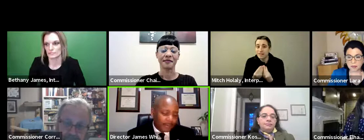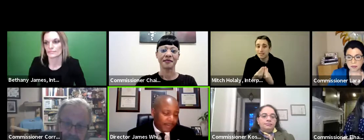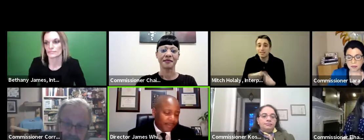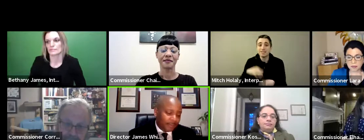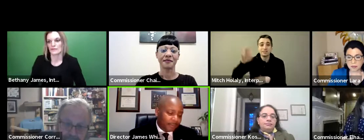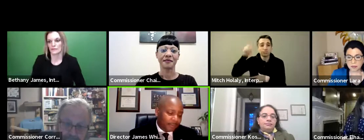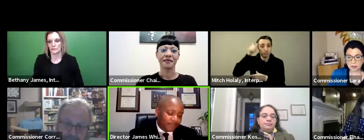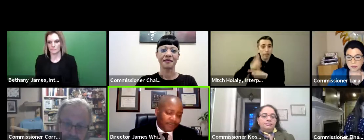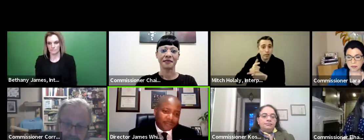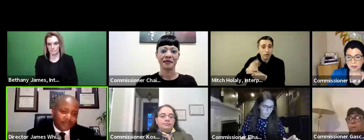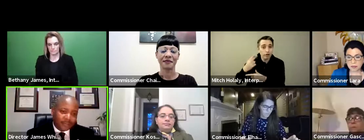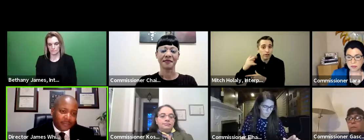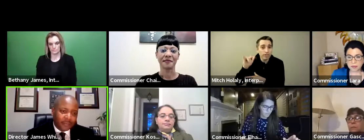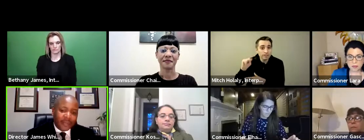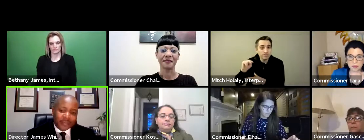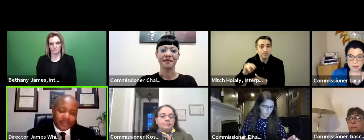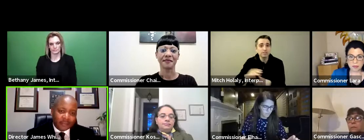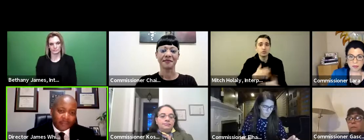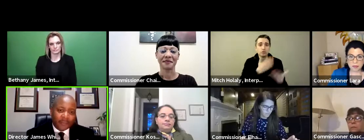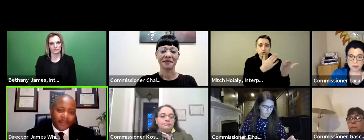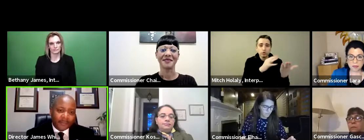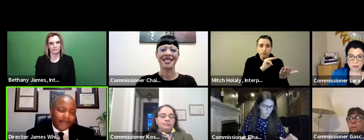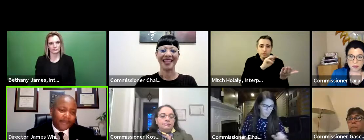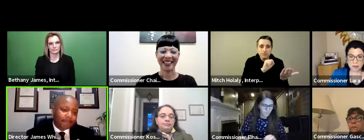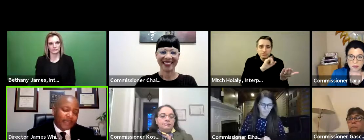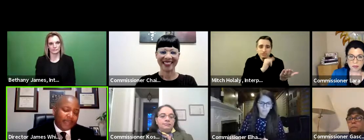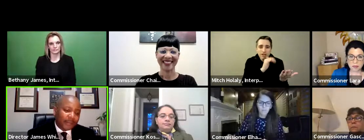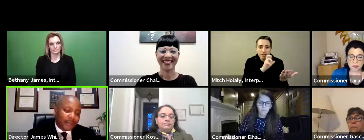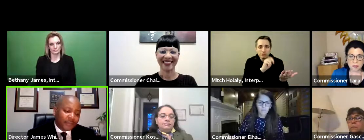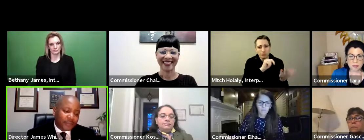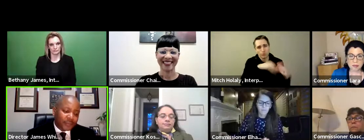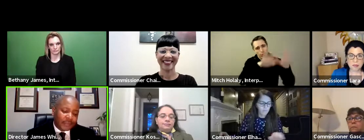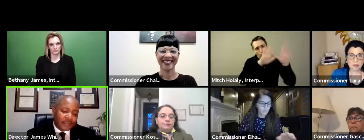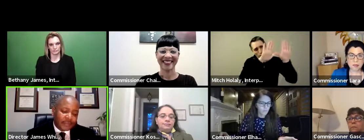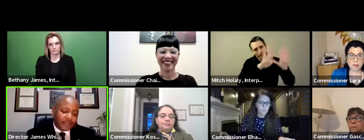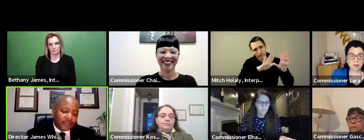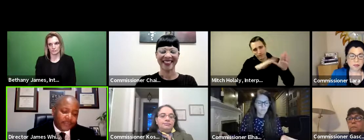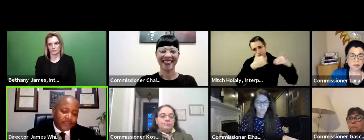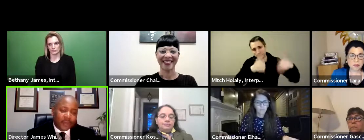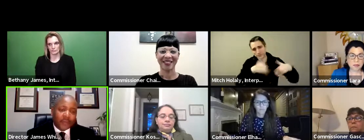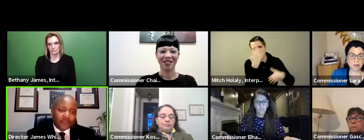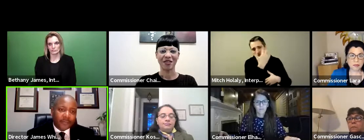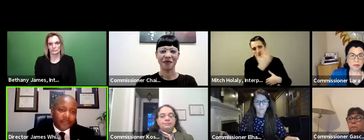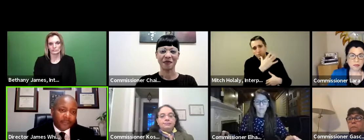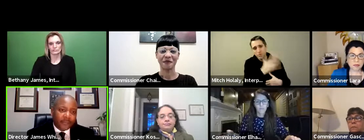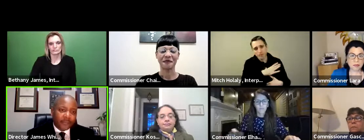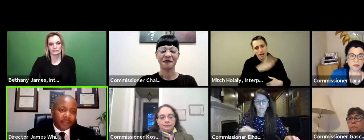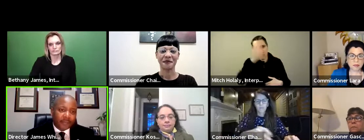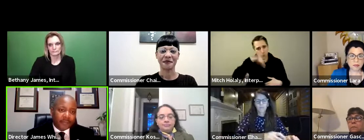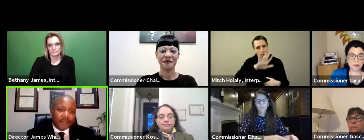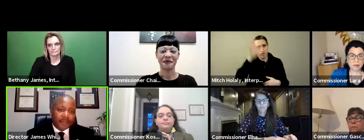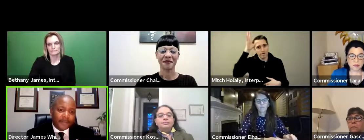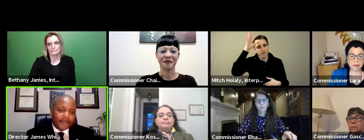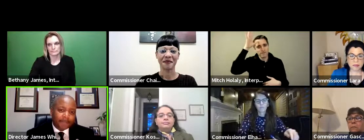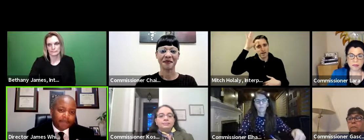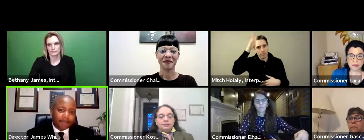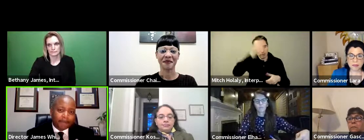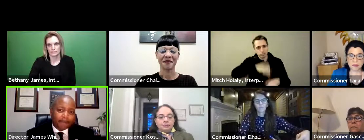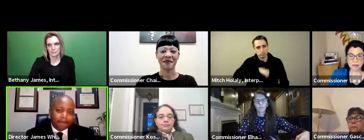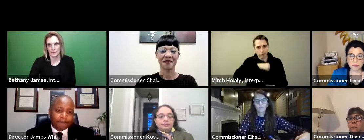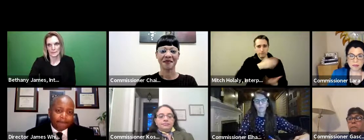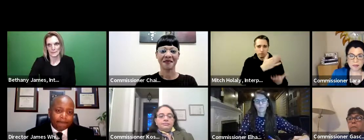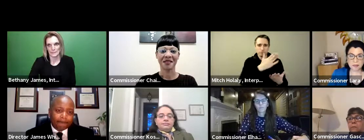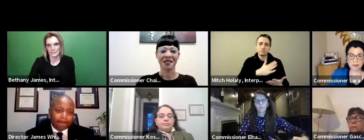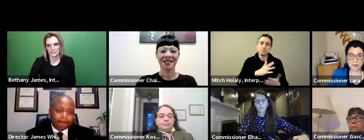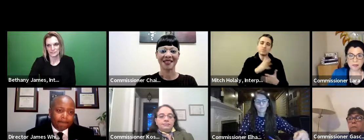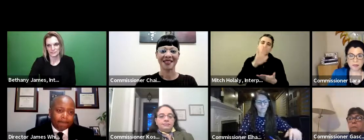you, Ms. Jackson, you are an amazing young woman. And I'm sure that he's very proud of you. So God bless the family.